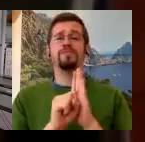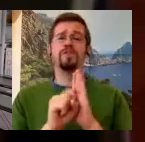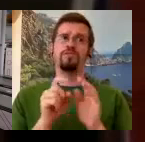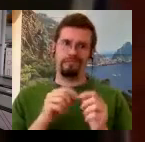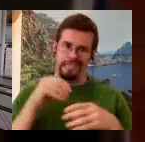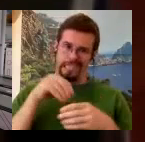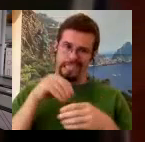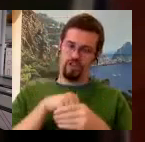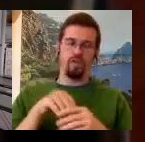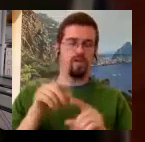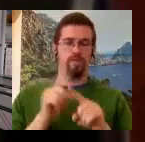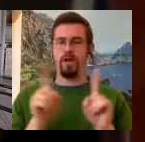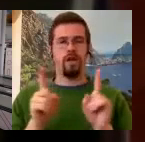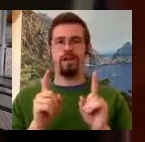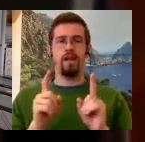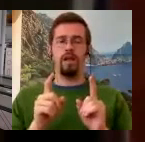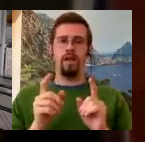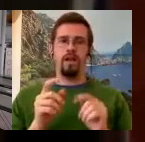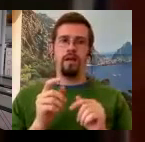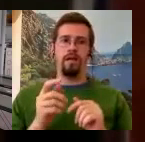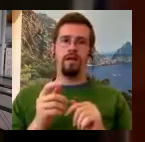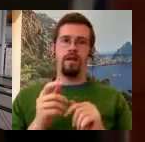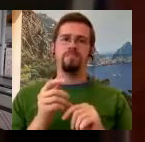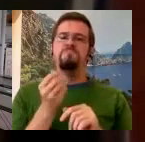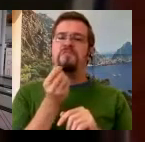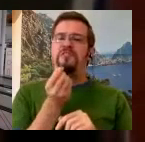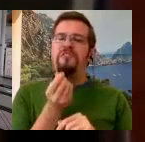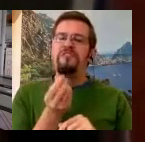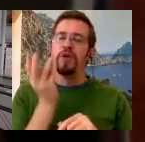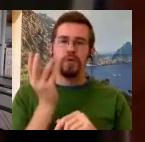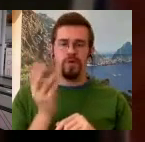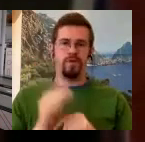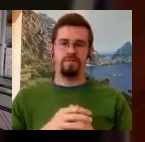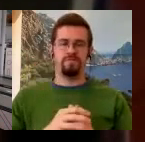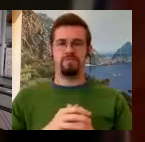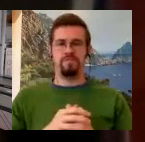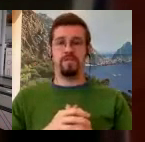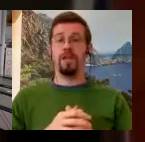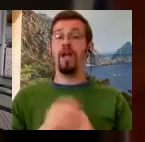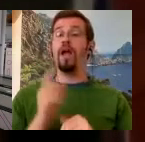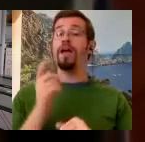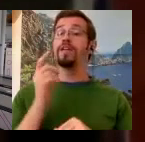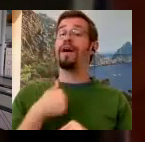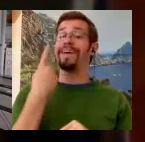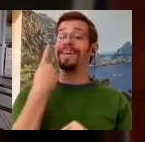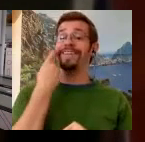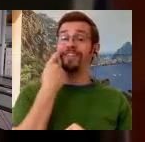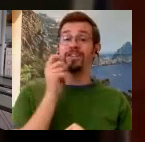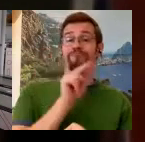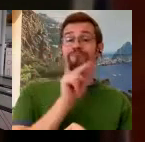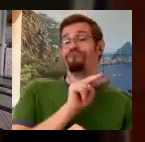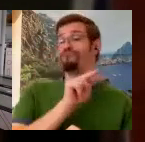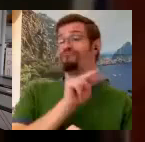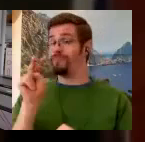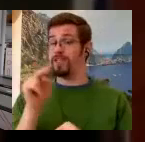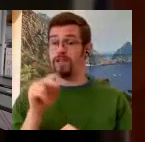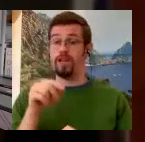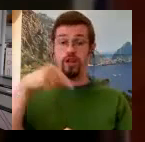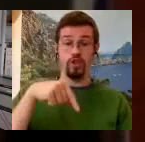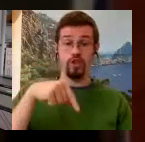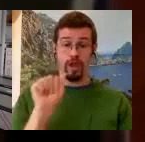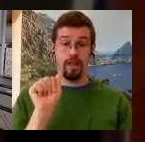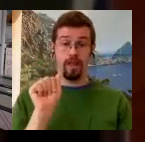couple. Okay, well, guess what? I just looked over onto the right under the questions and answers section. Have